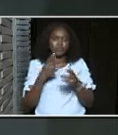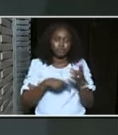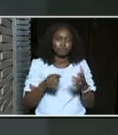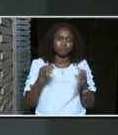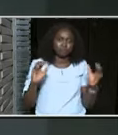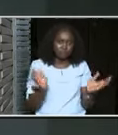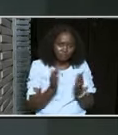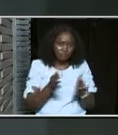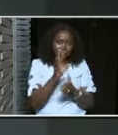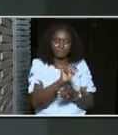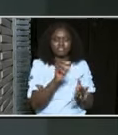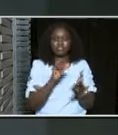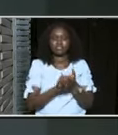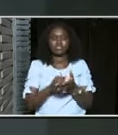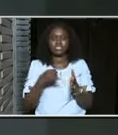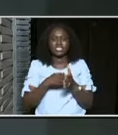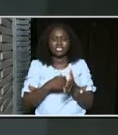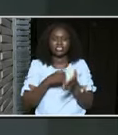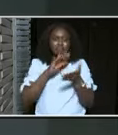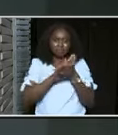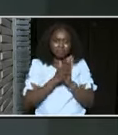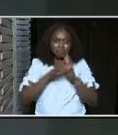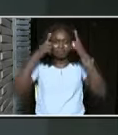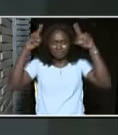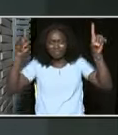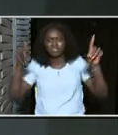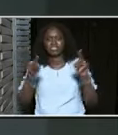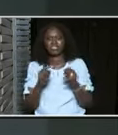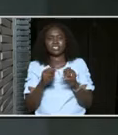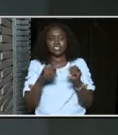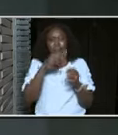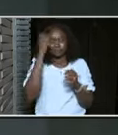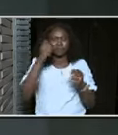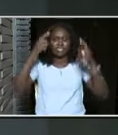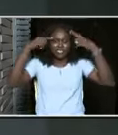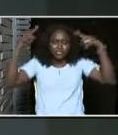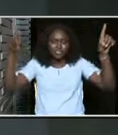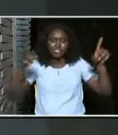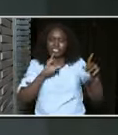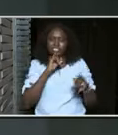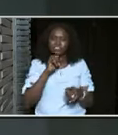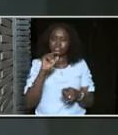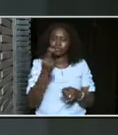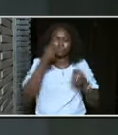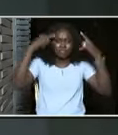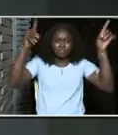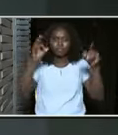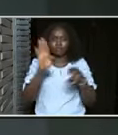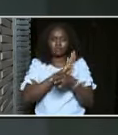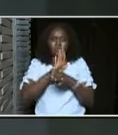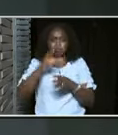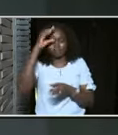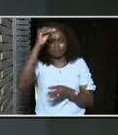them so that it becomes a success, because its success is not only the success of the